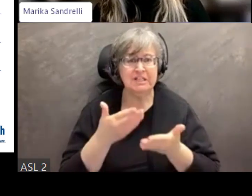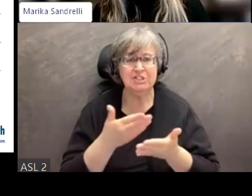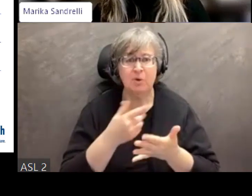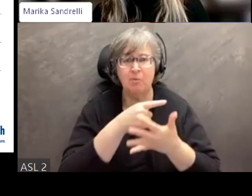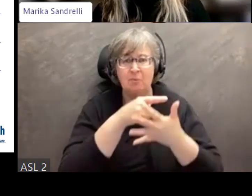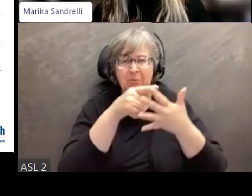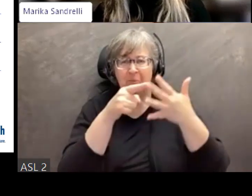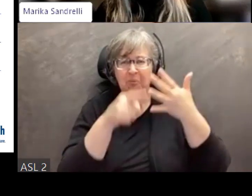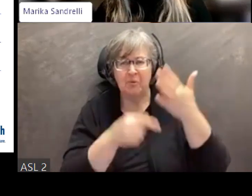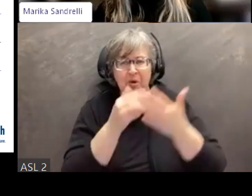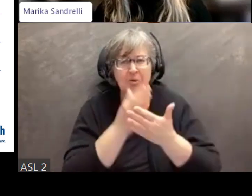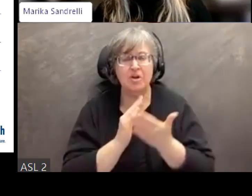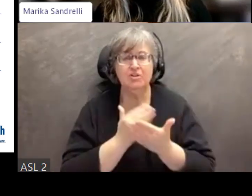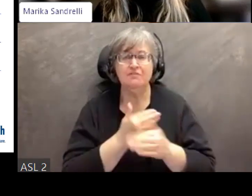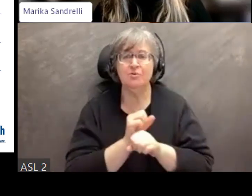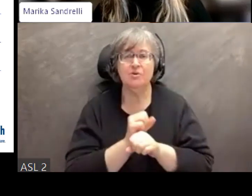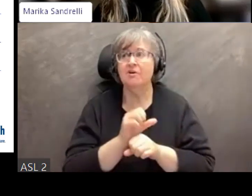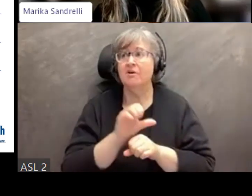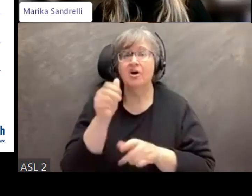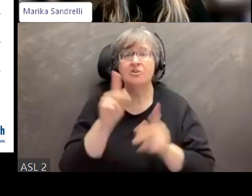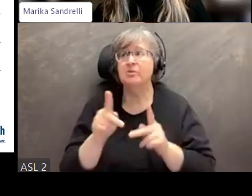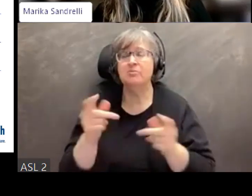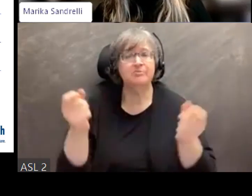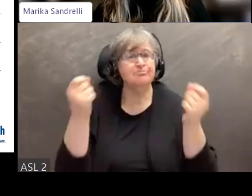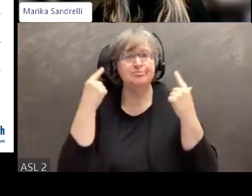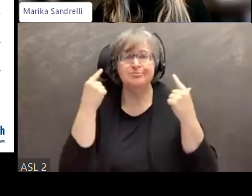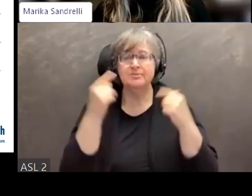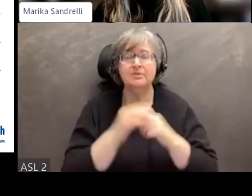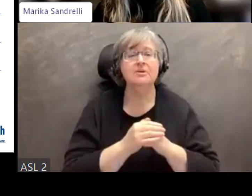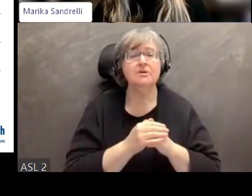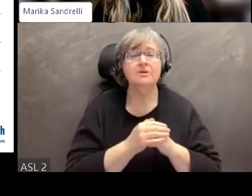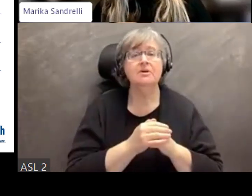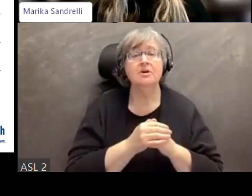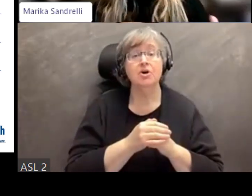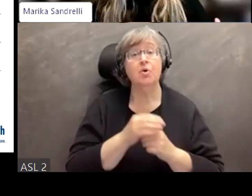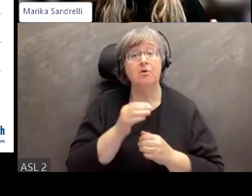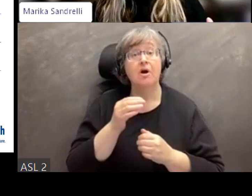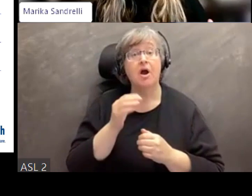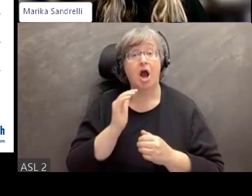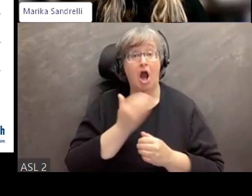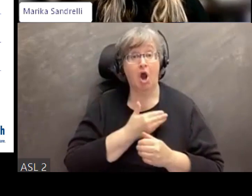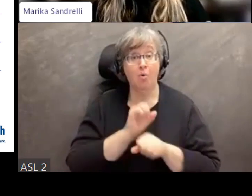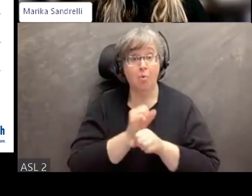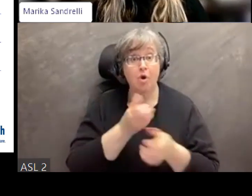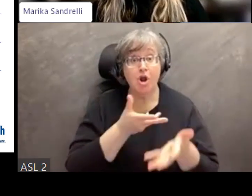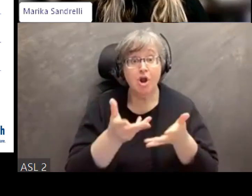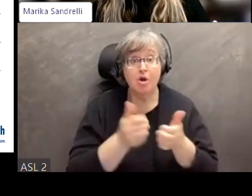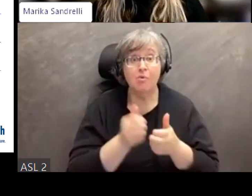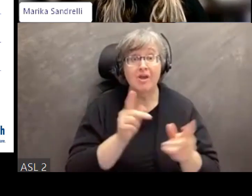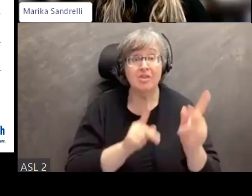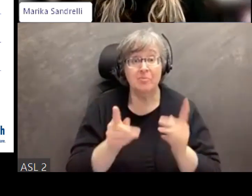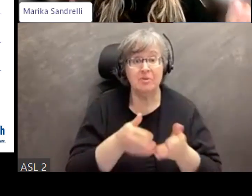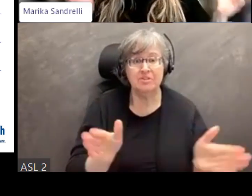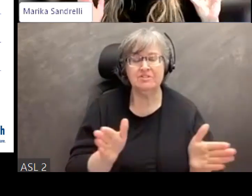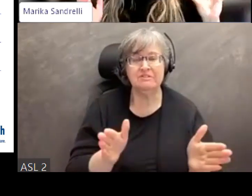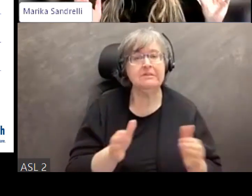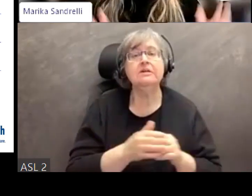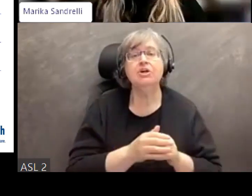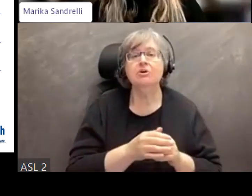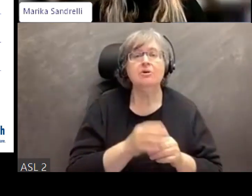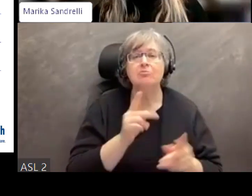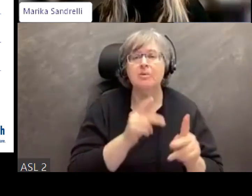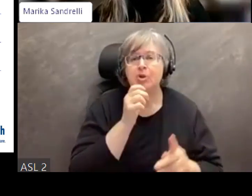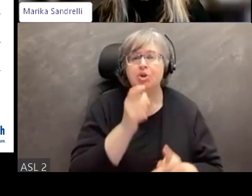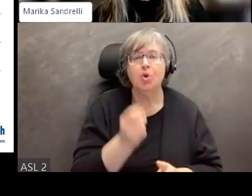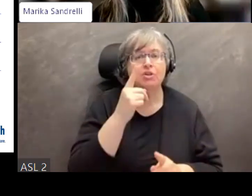our work that may not well be understood by people, that the public facing part of our work, there's so much stuff that